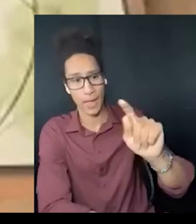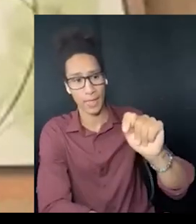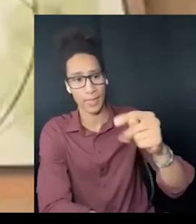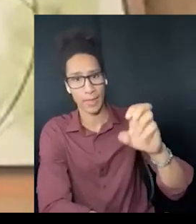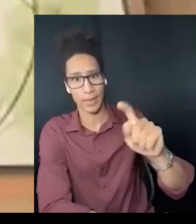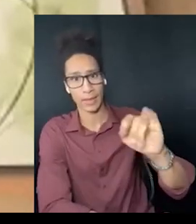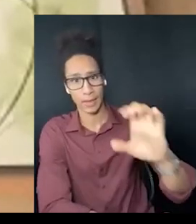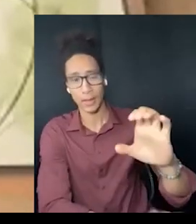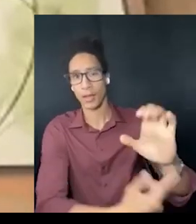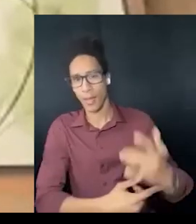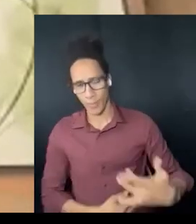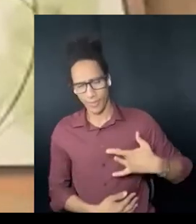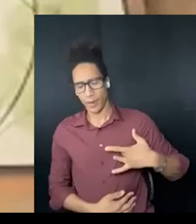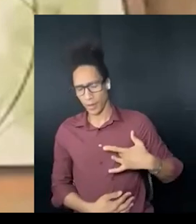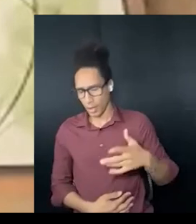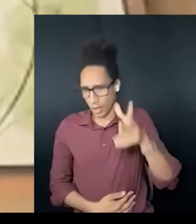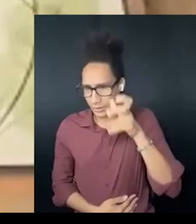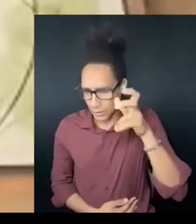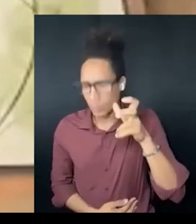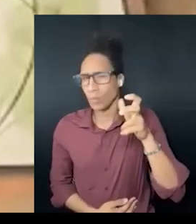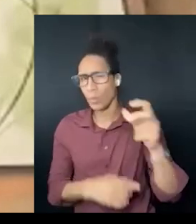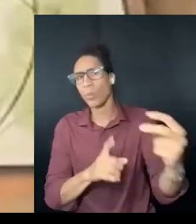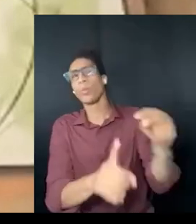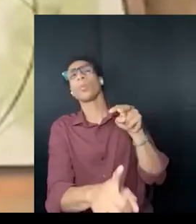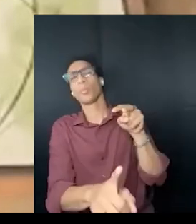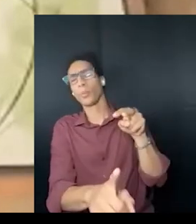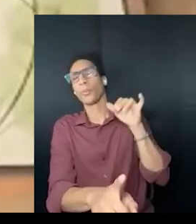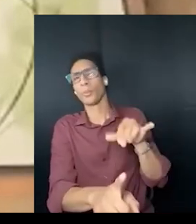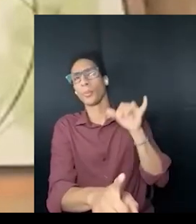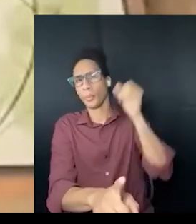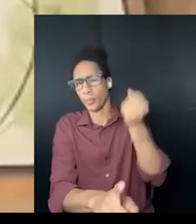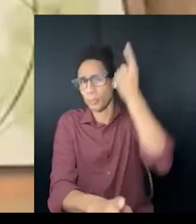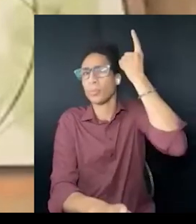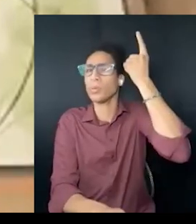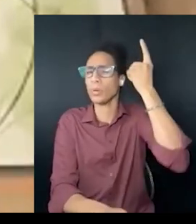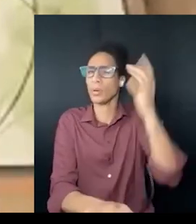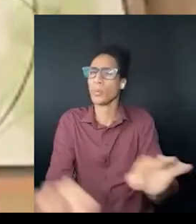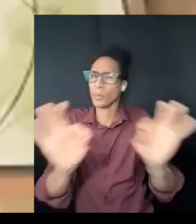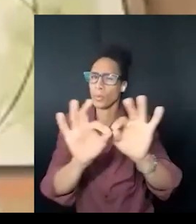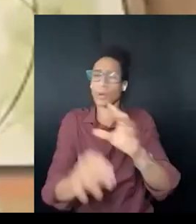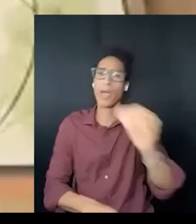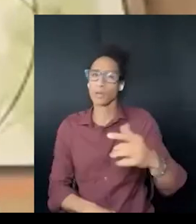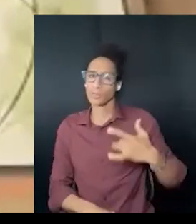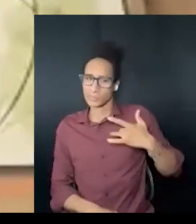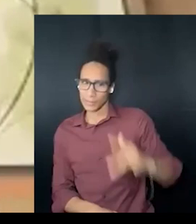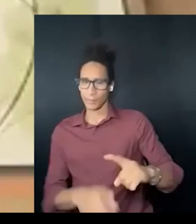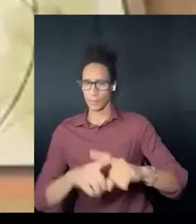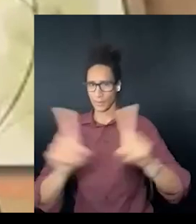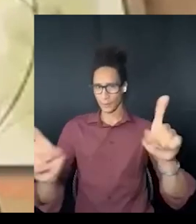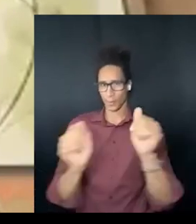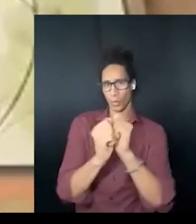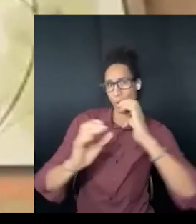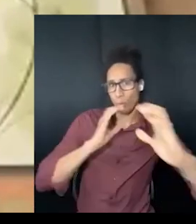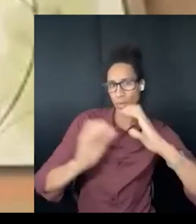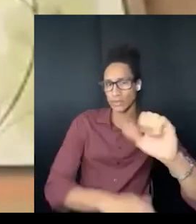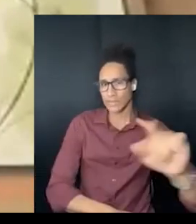as we've done as we've viewed this wonderful film. To be sensitive to differences in communication styles,